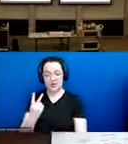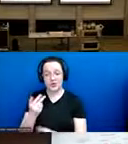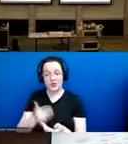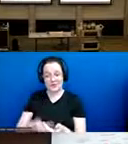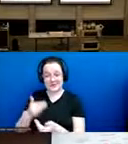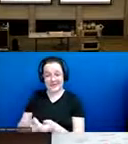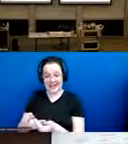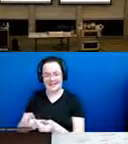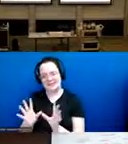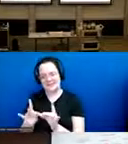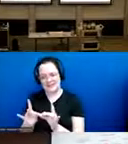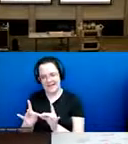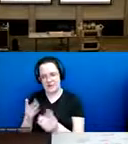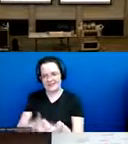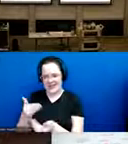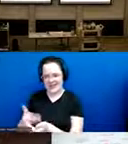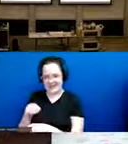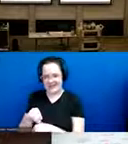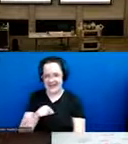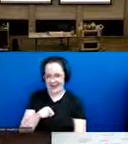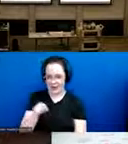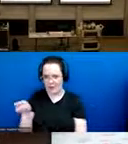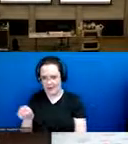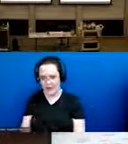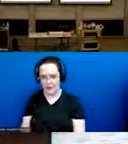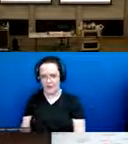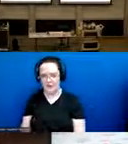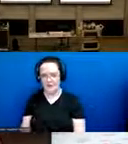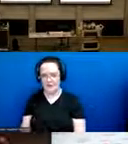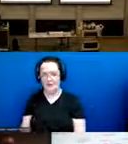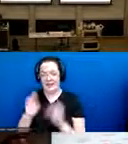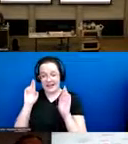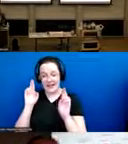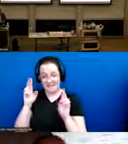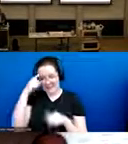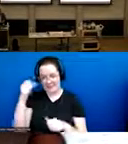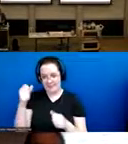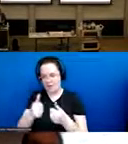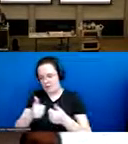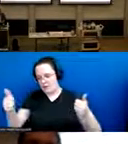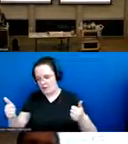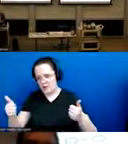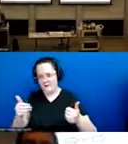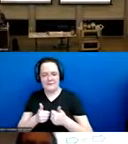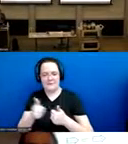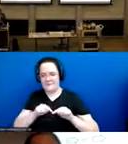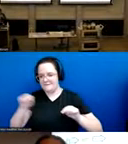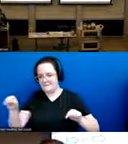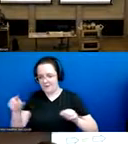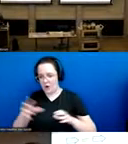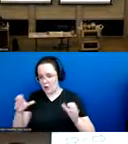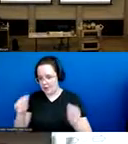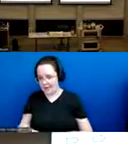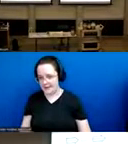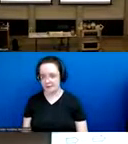entangled states in here and in here, right? And hopefully have these memories as far apart as you can, connected by power. All right?